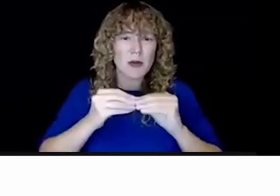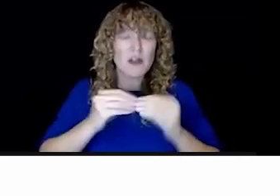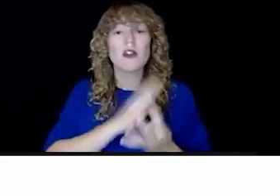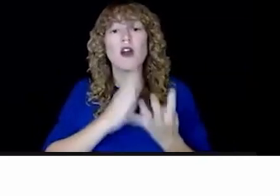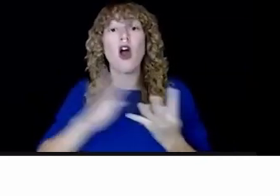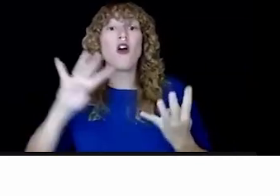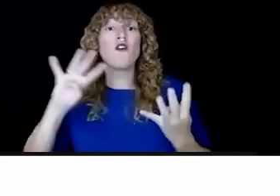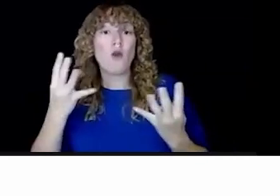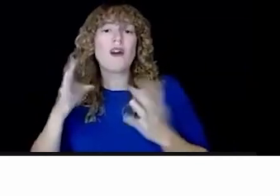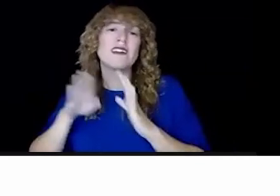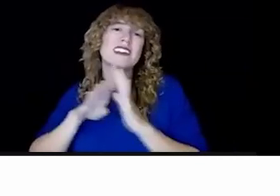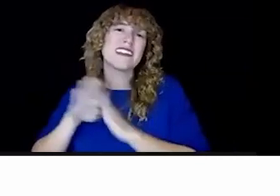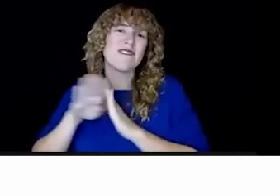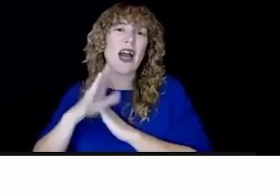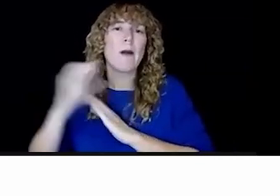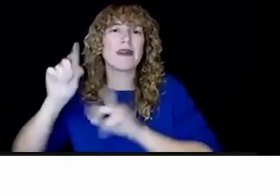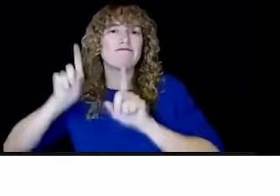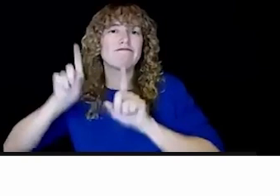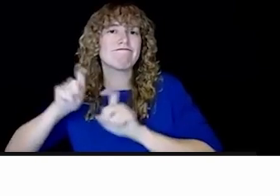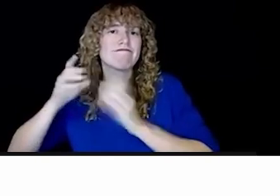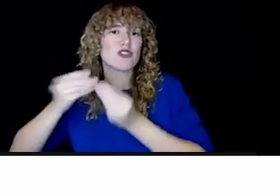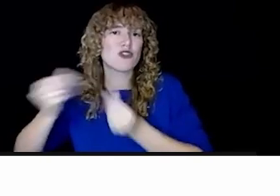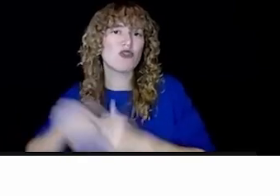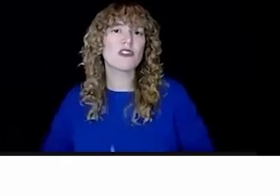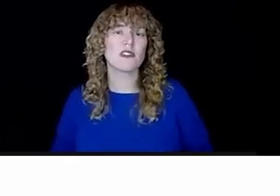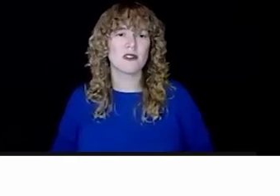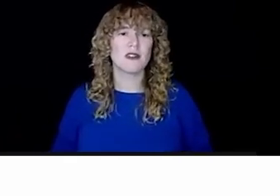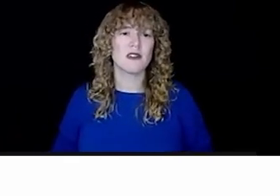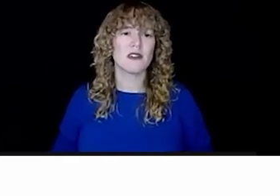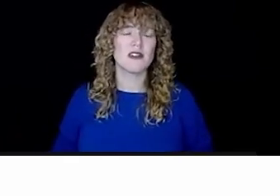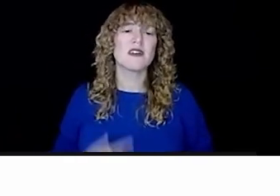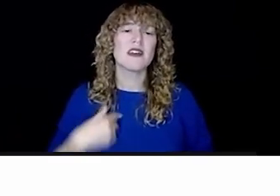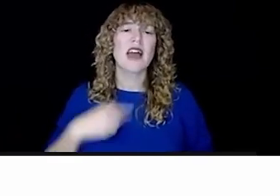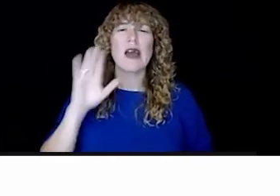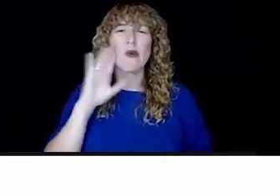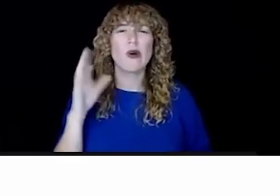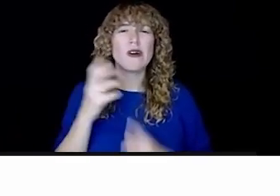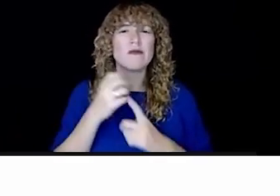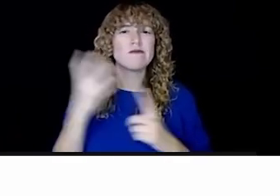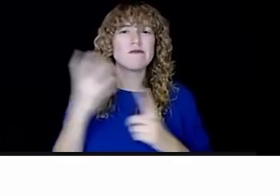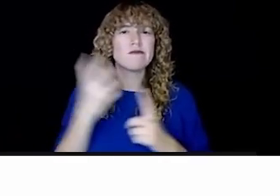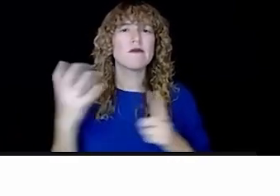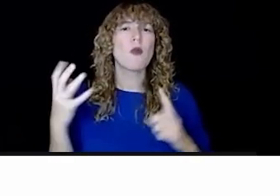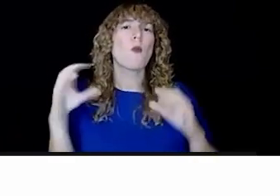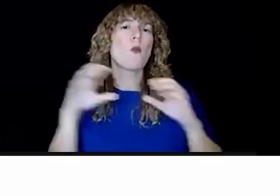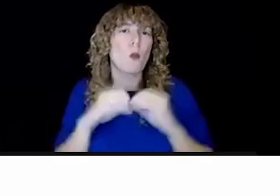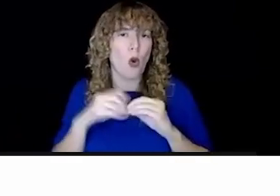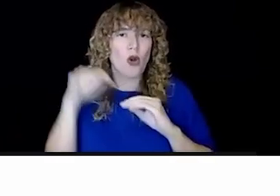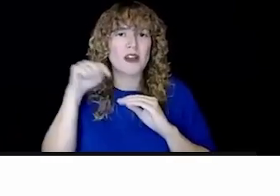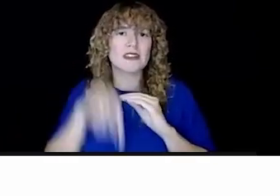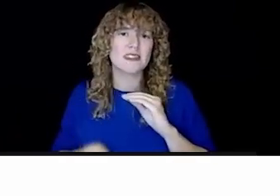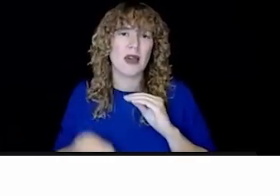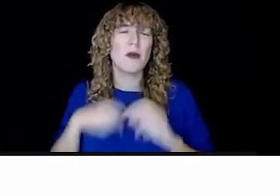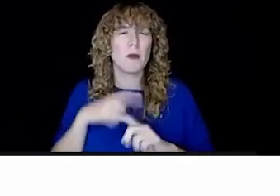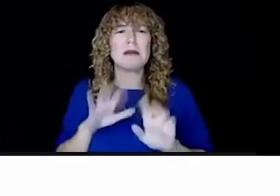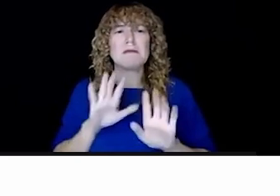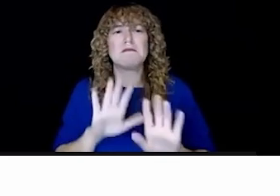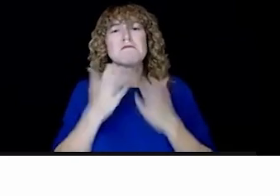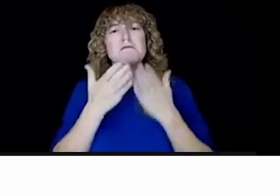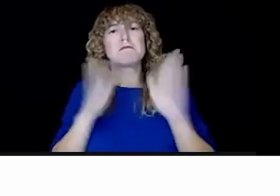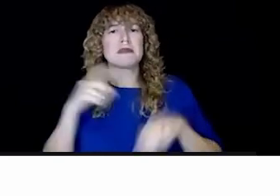some more details about the specific sub-projects, but this is just to give you a sense of timeline-wise how things will be